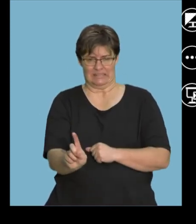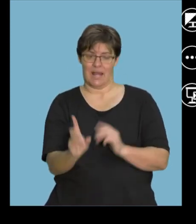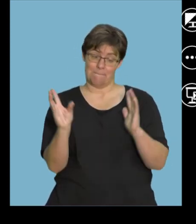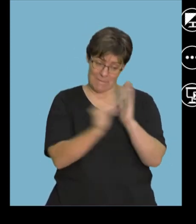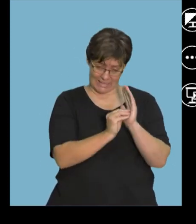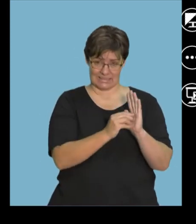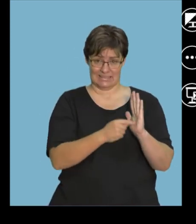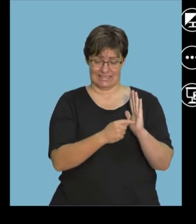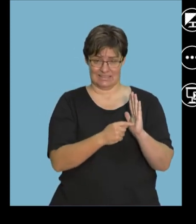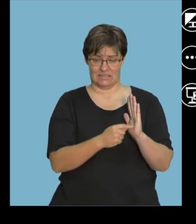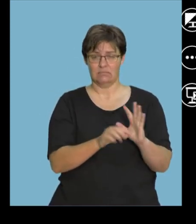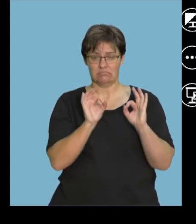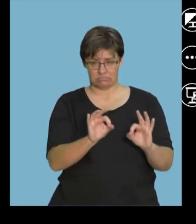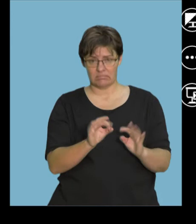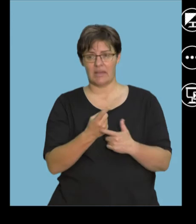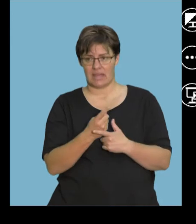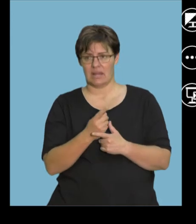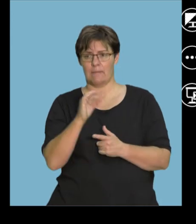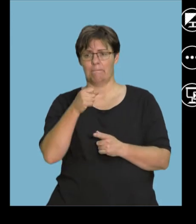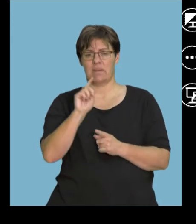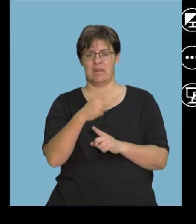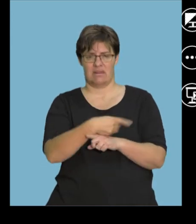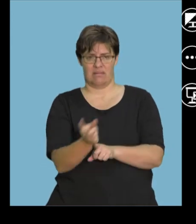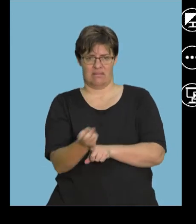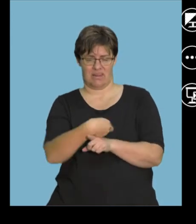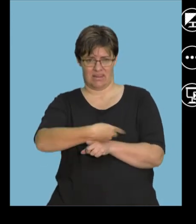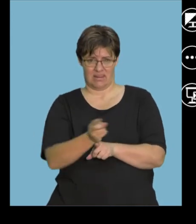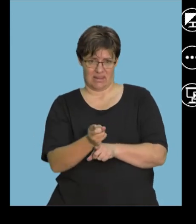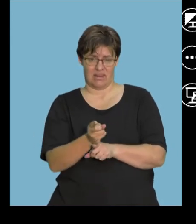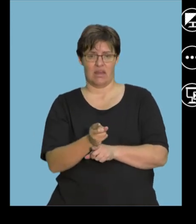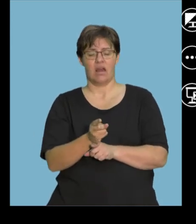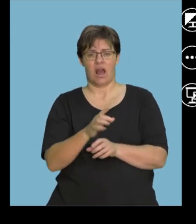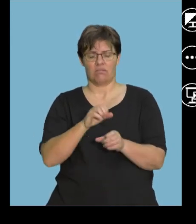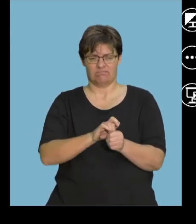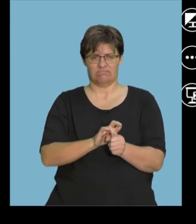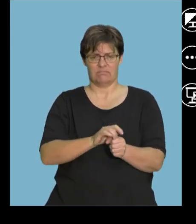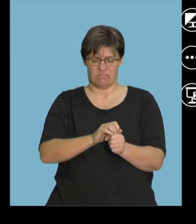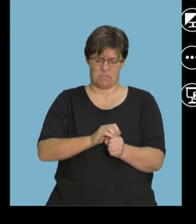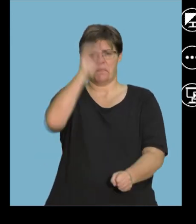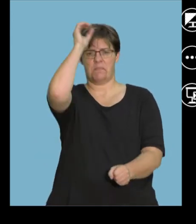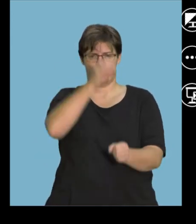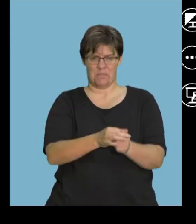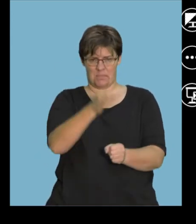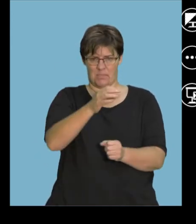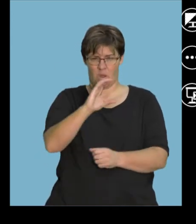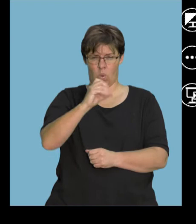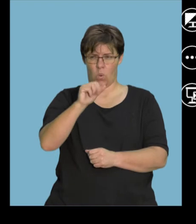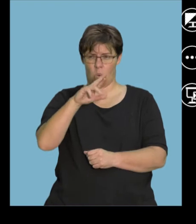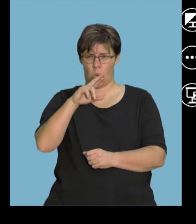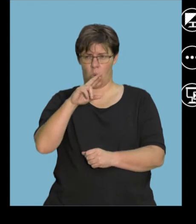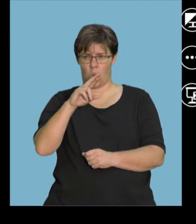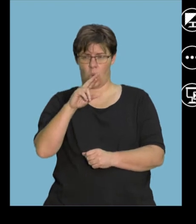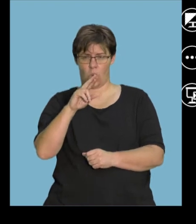material. Then we've got a pin for the direction, and then a cork, as well as a small bowl of water. So think about